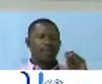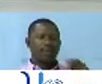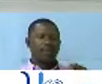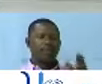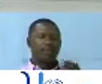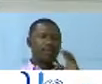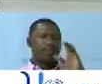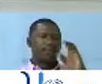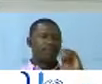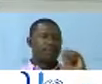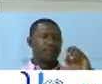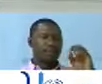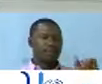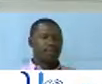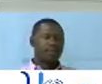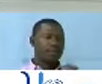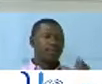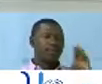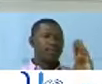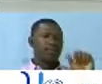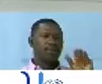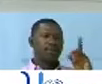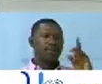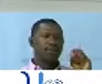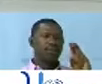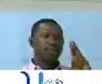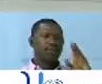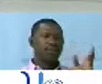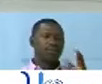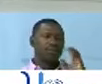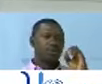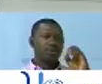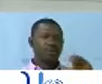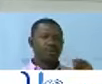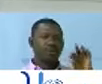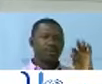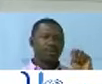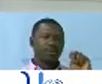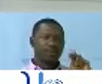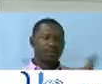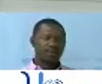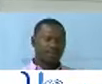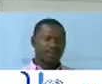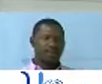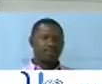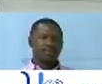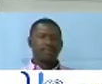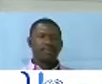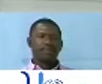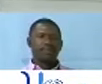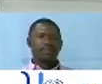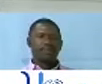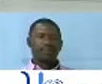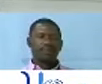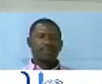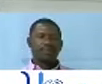trend. So basically, and unfortunately, that also determined how lawyers work. So lawyers started being